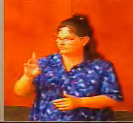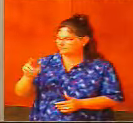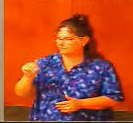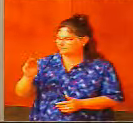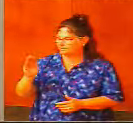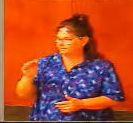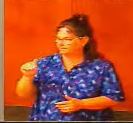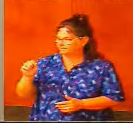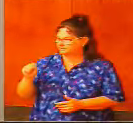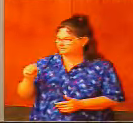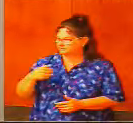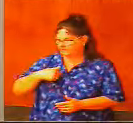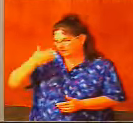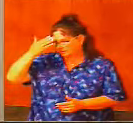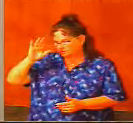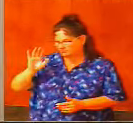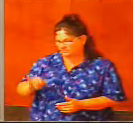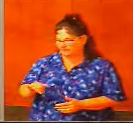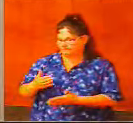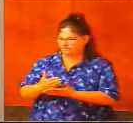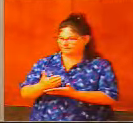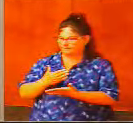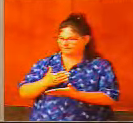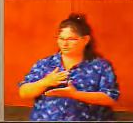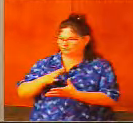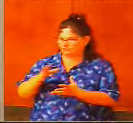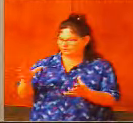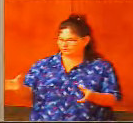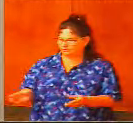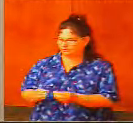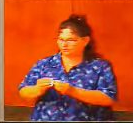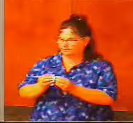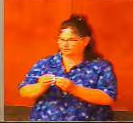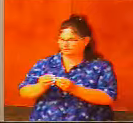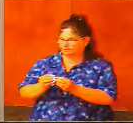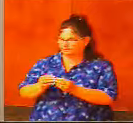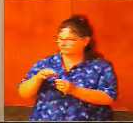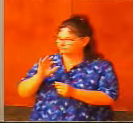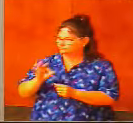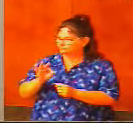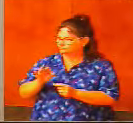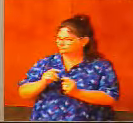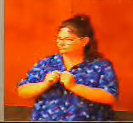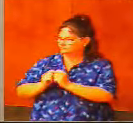I didn't know that before I put this sermon together.